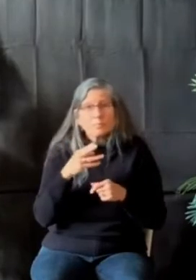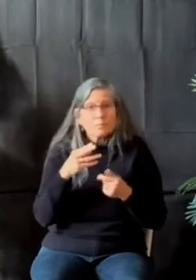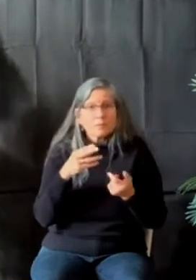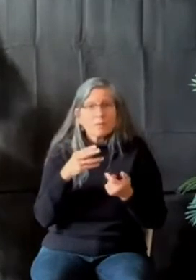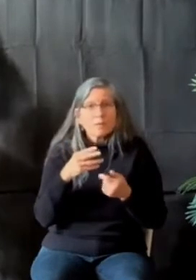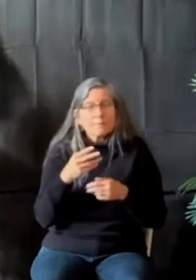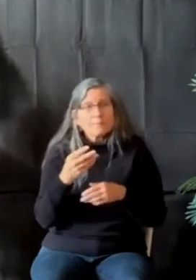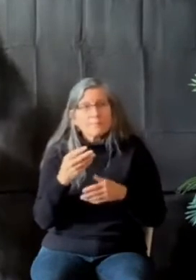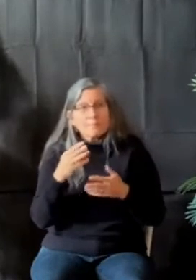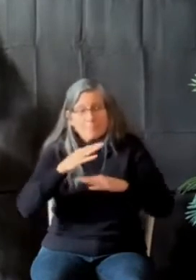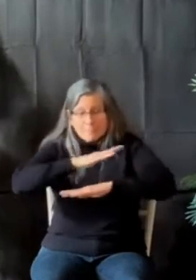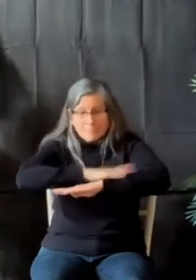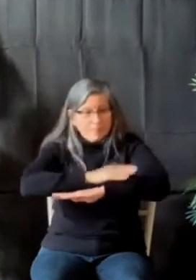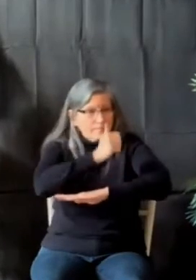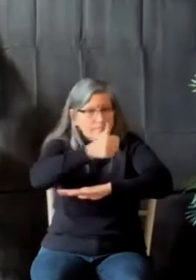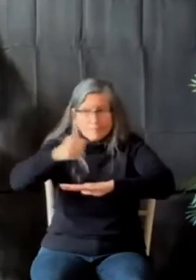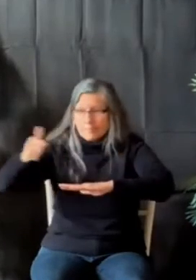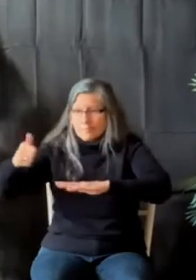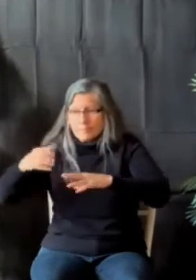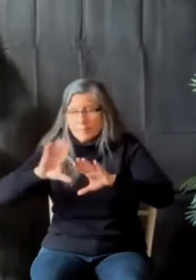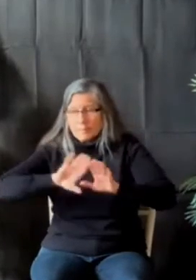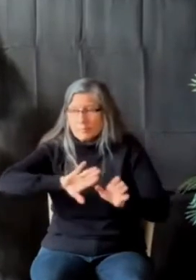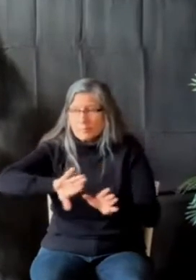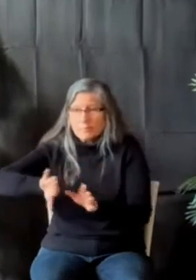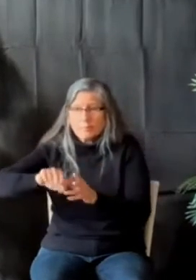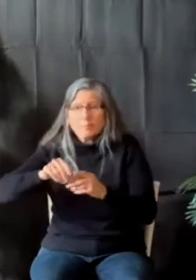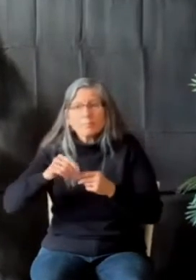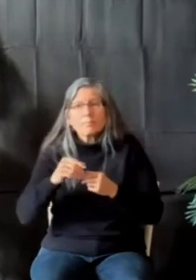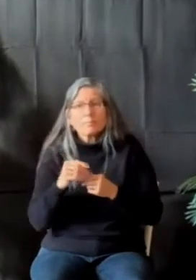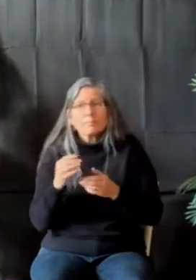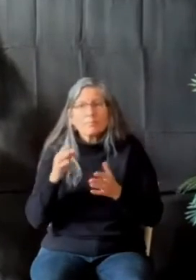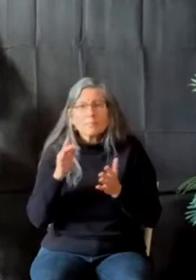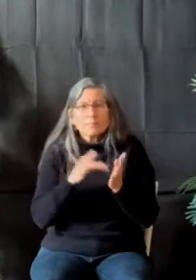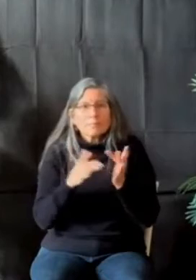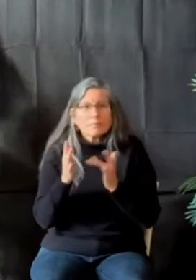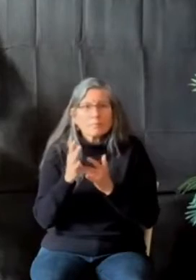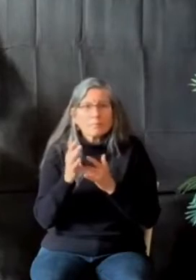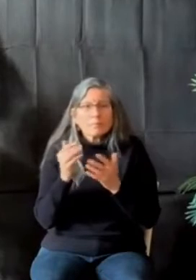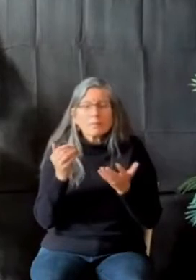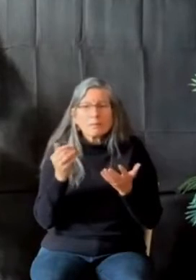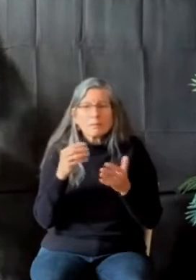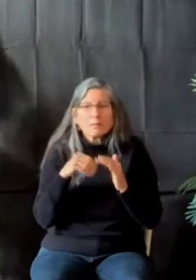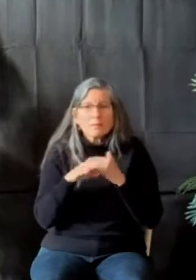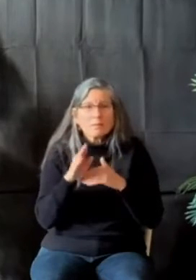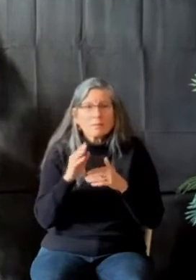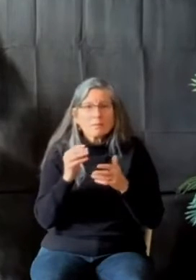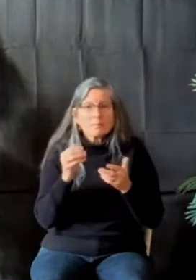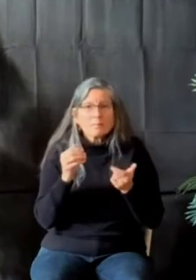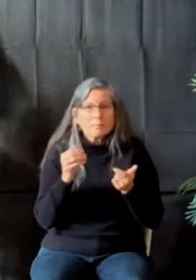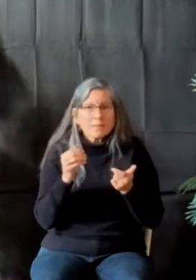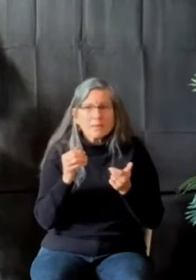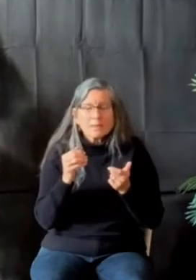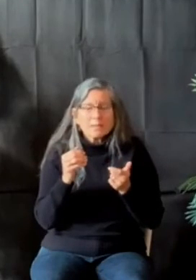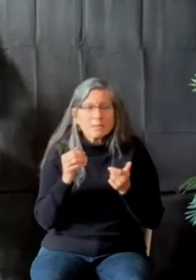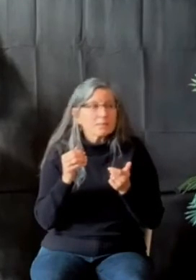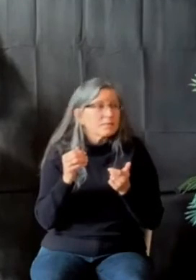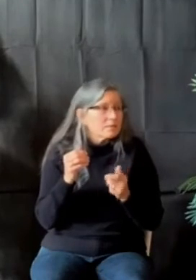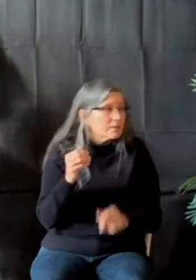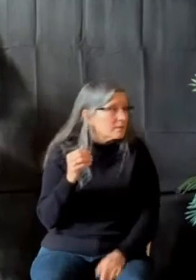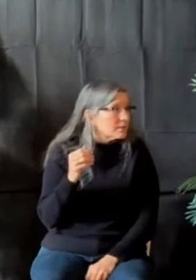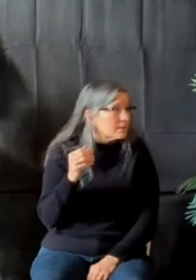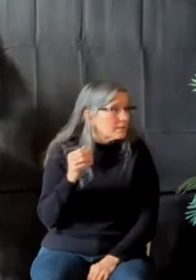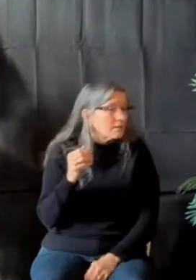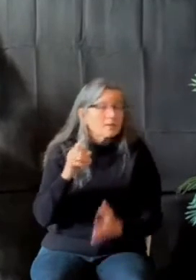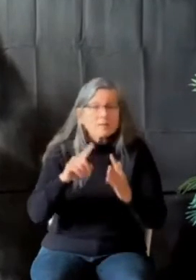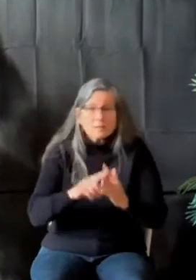laid out there and the table is obviously moved away at this point. And Jesus begins at one end and then He works His way all the way to the other.